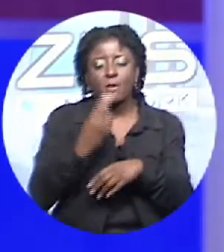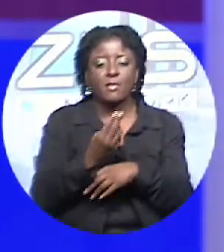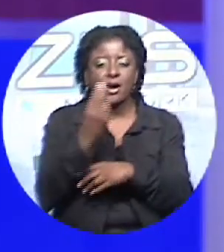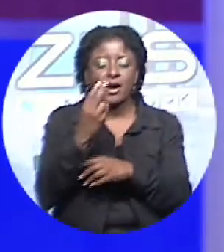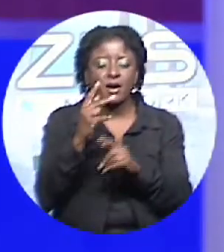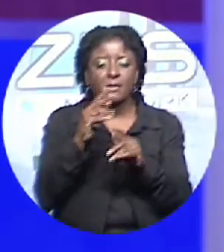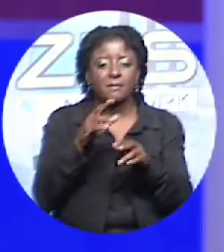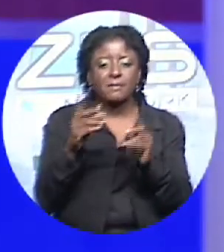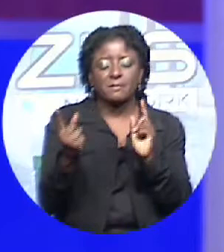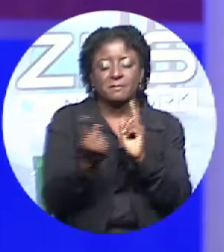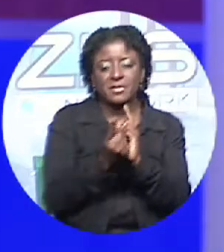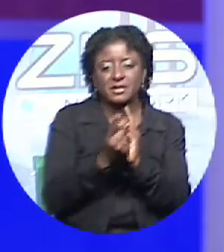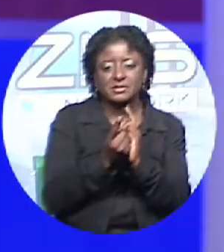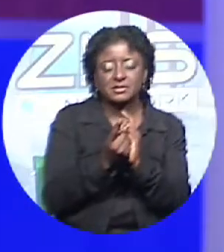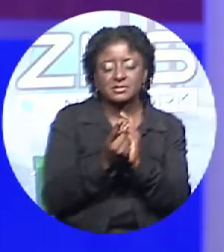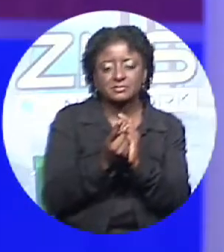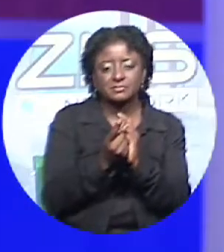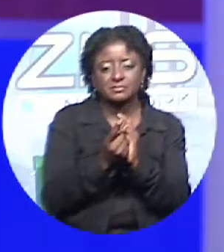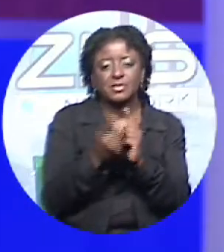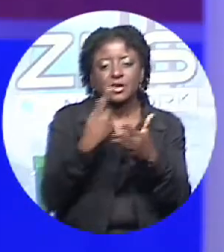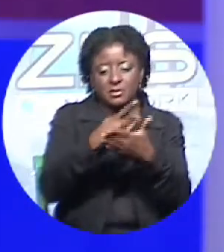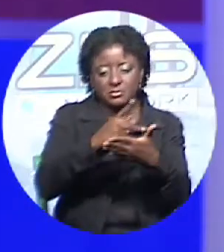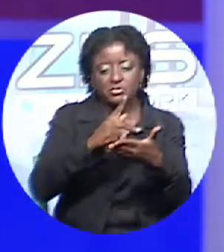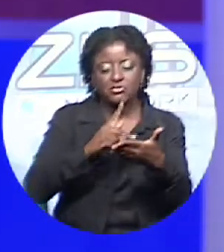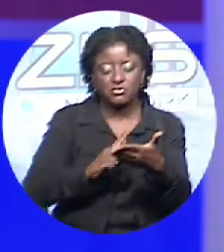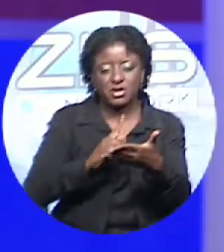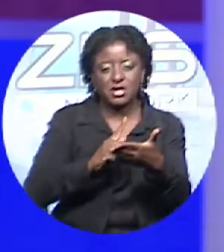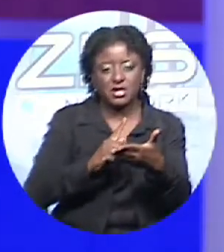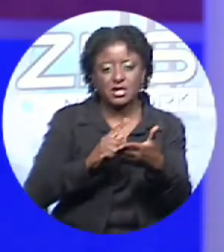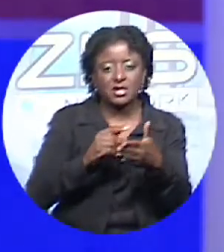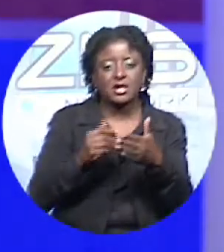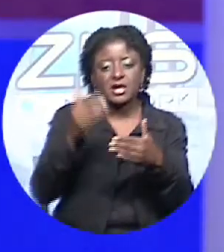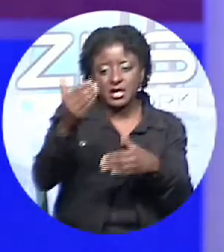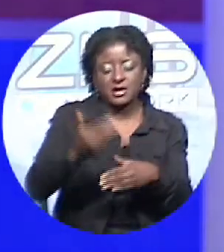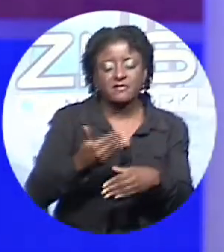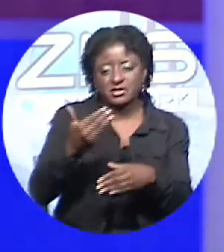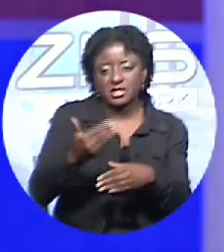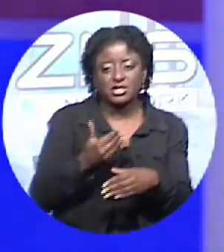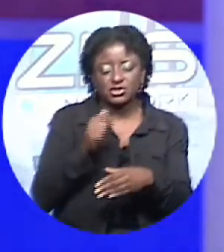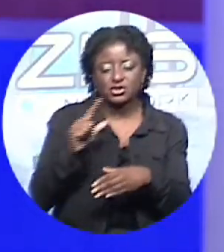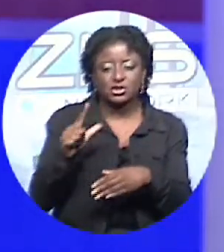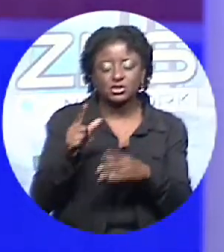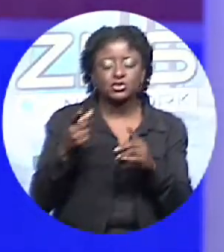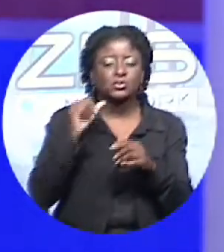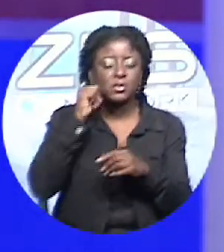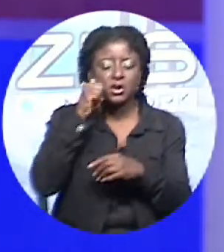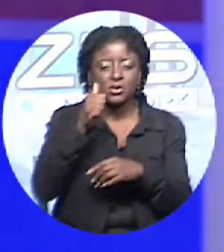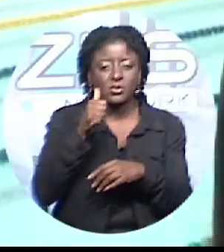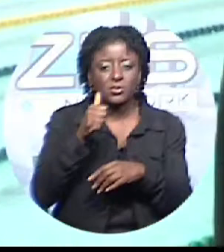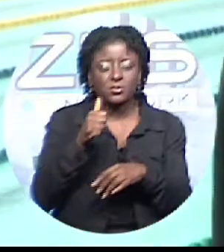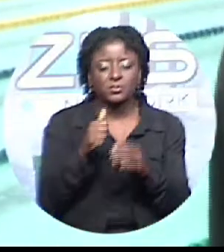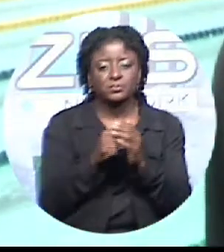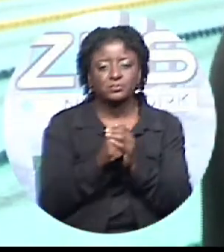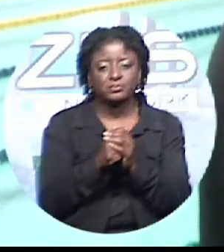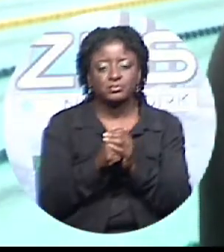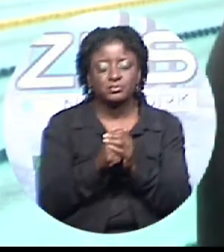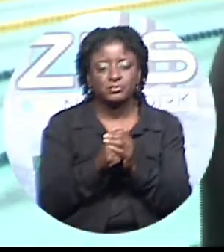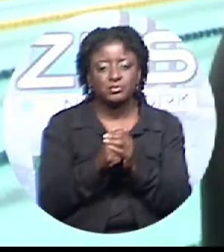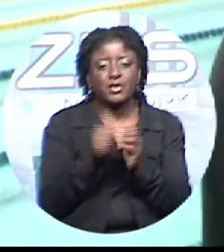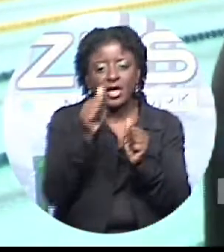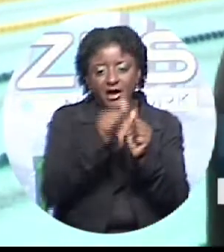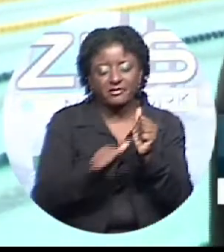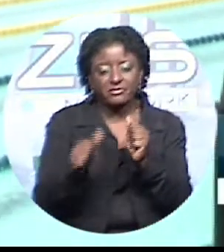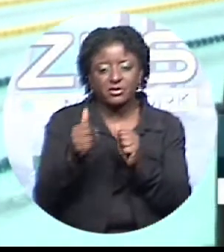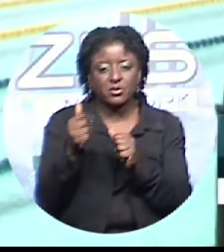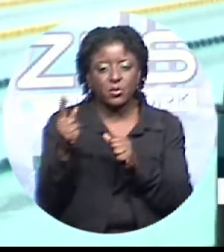as Team Orca will put on its pre-Carifta Invitational tomorrow at the Betty Kelly Kenning National Aquatic Center. More than likely, everybody will probably be